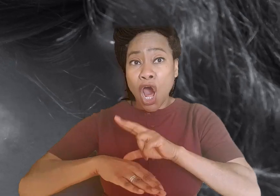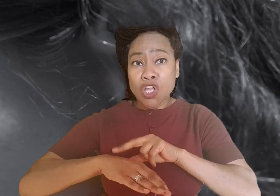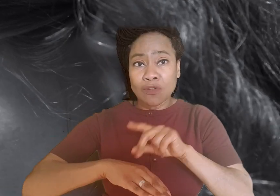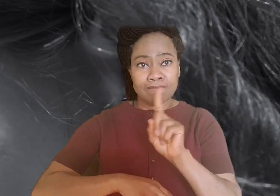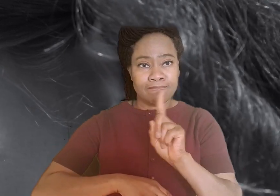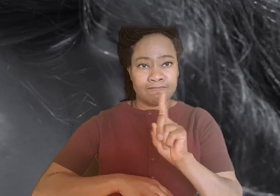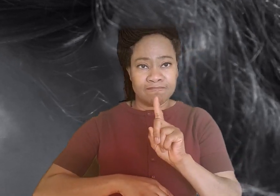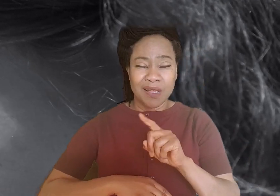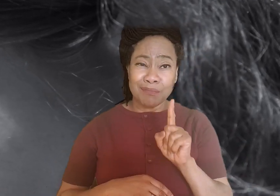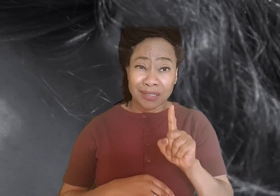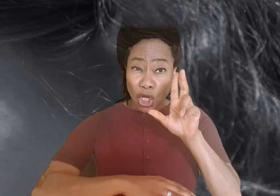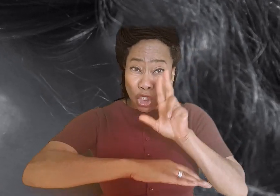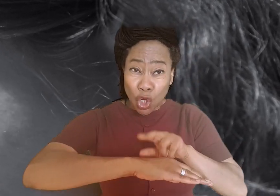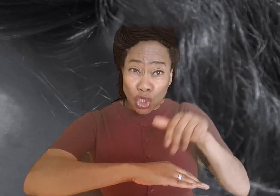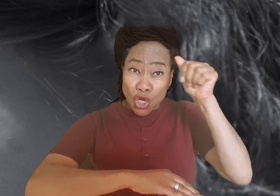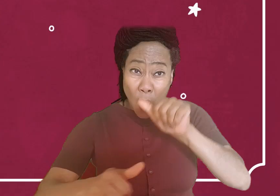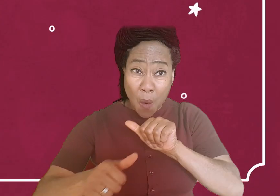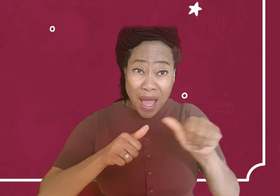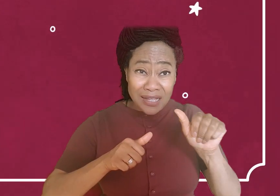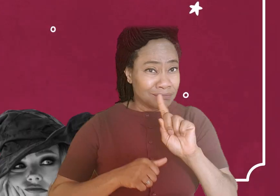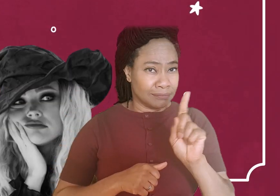but doctor does not always know best.